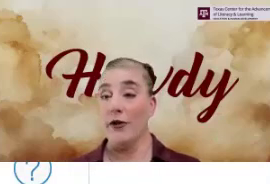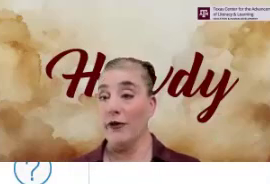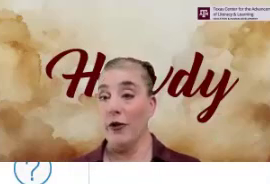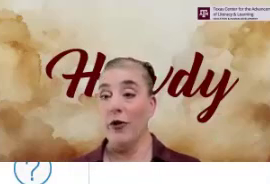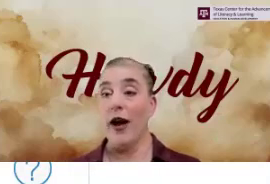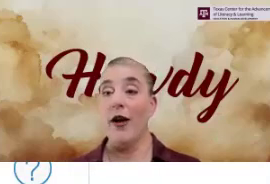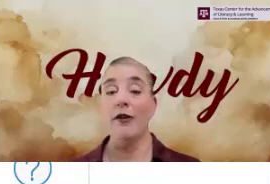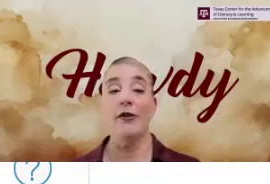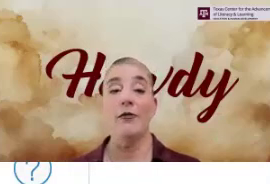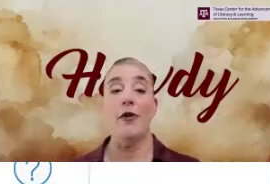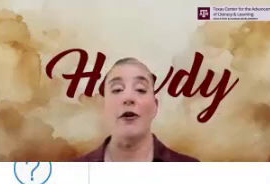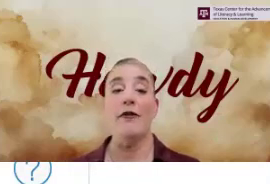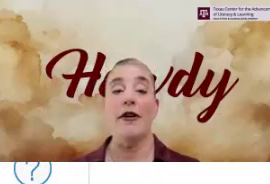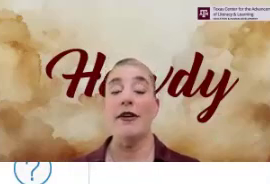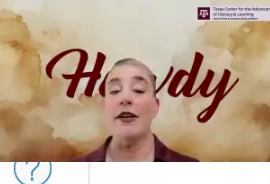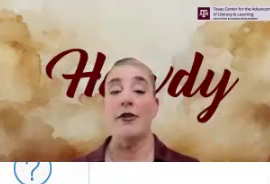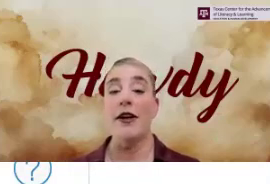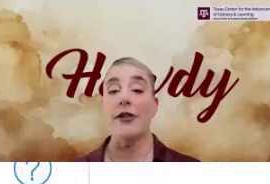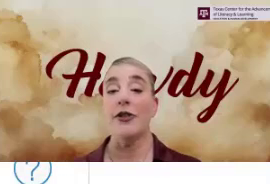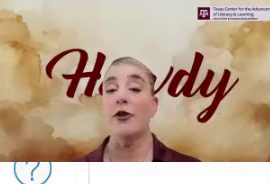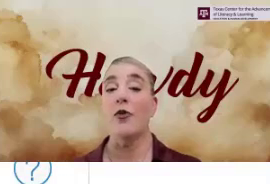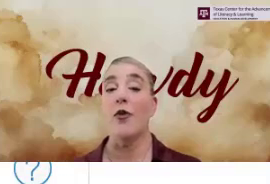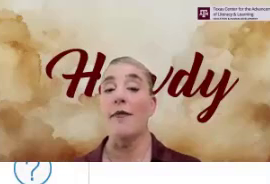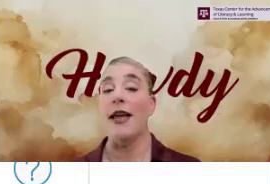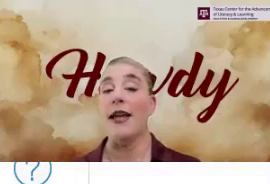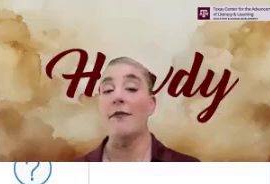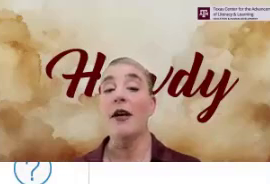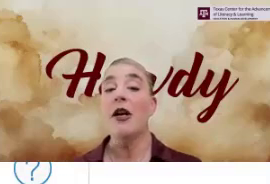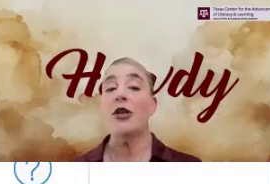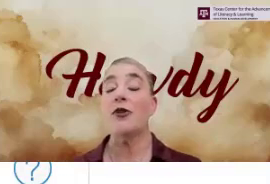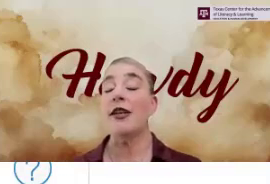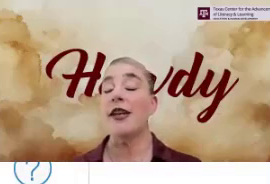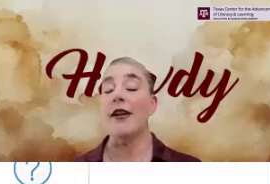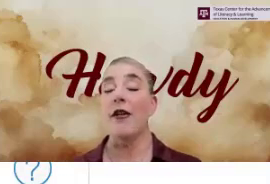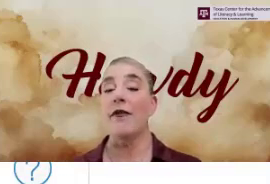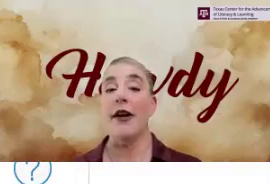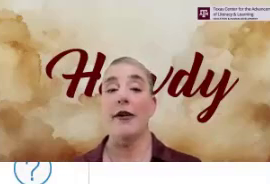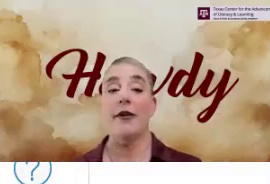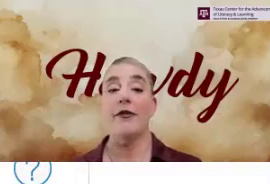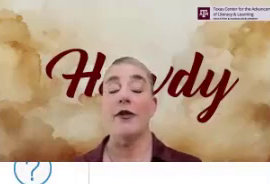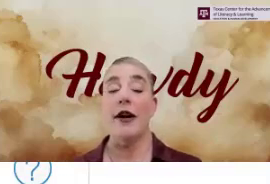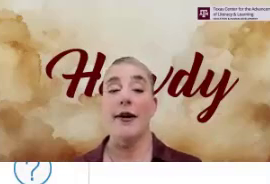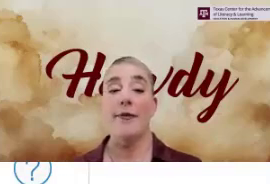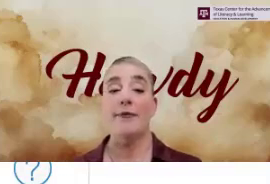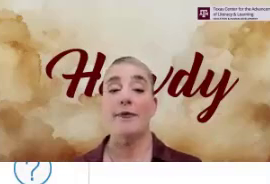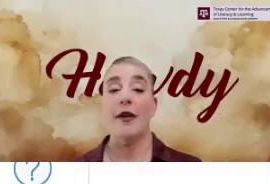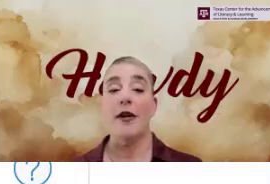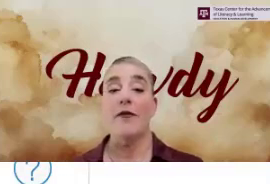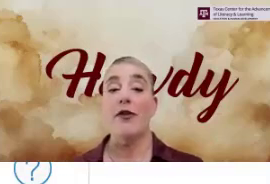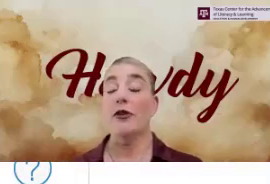They're wonderful. I also am part of an international WebAIM. You can get on their